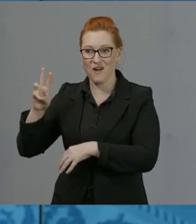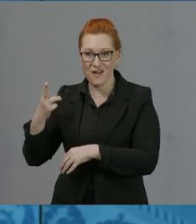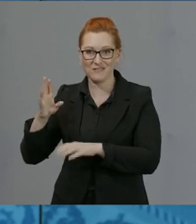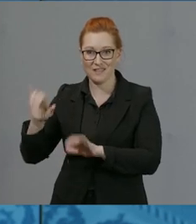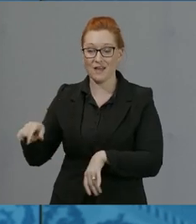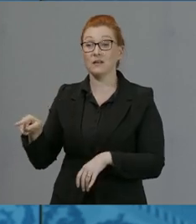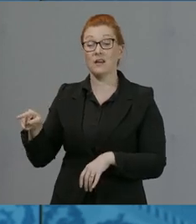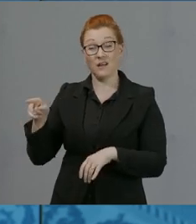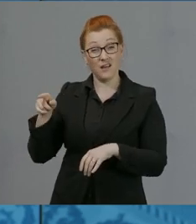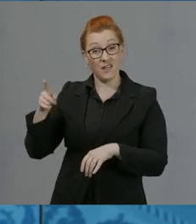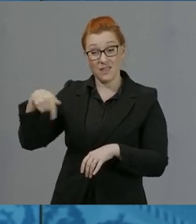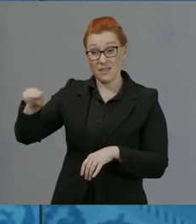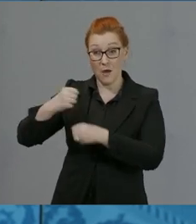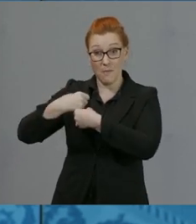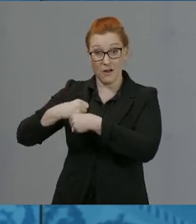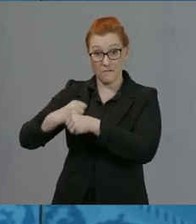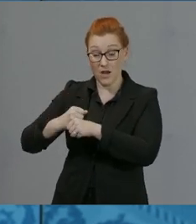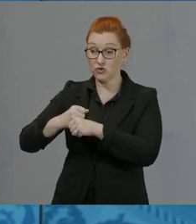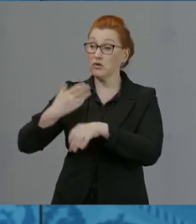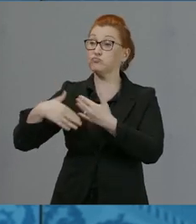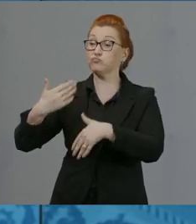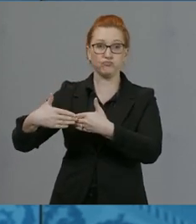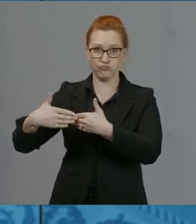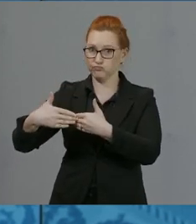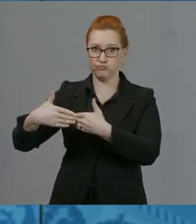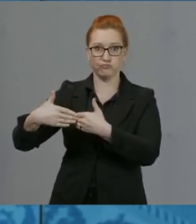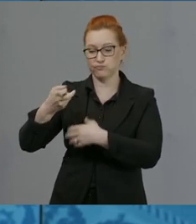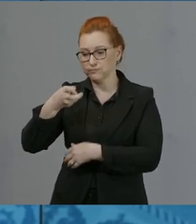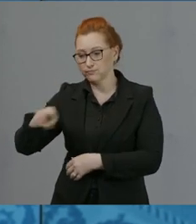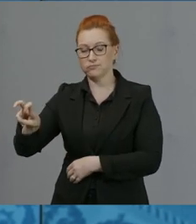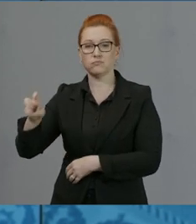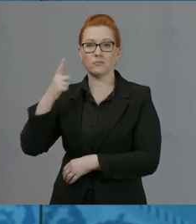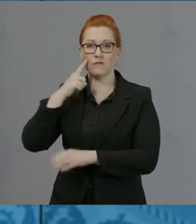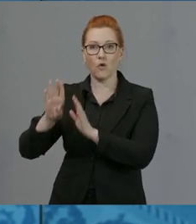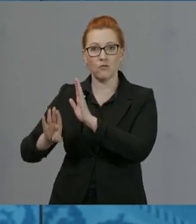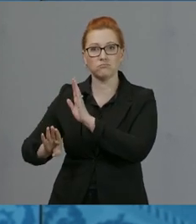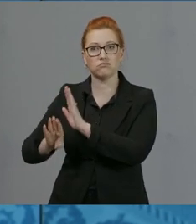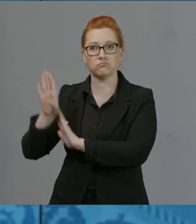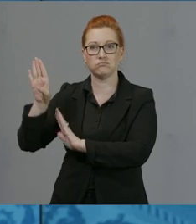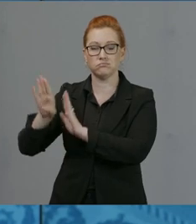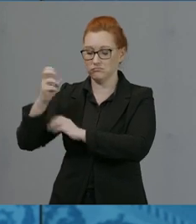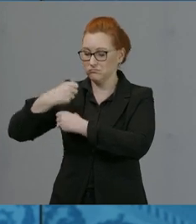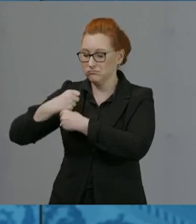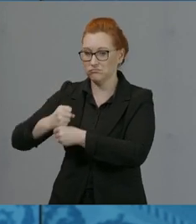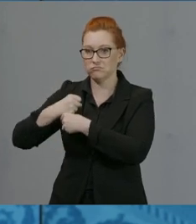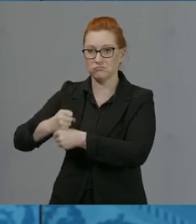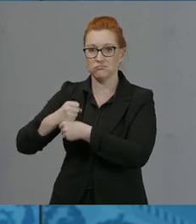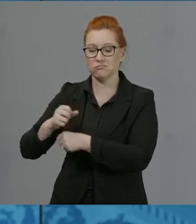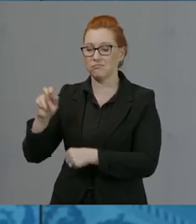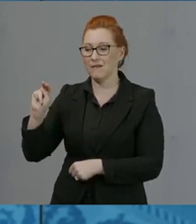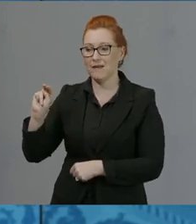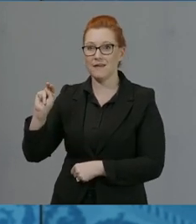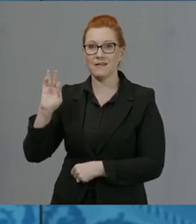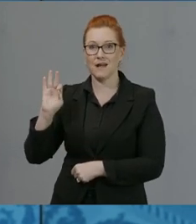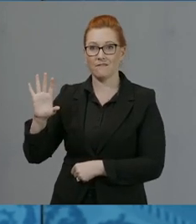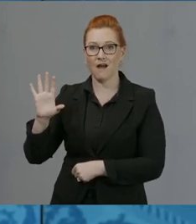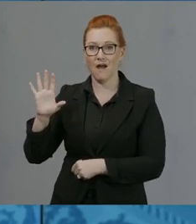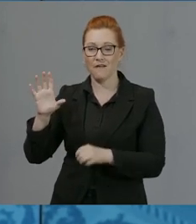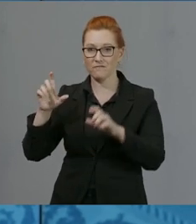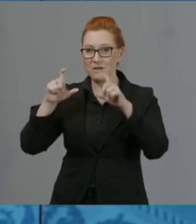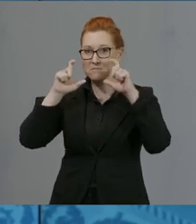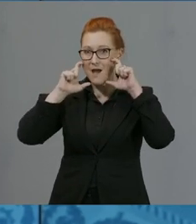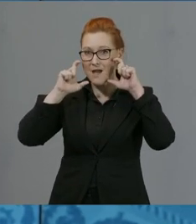over manufacturing lines to develop and manufacture N95